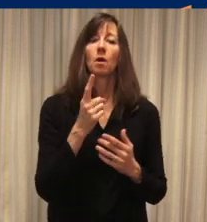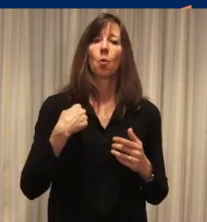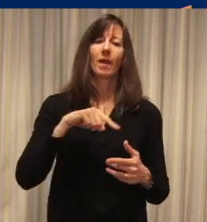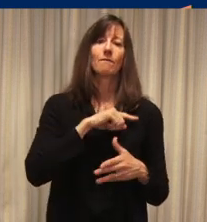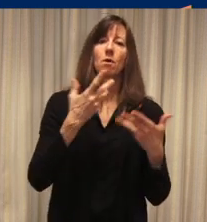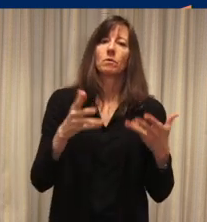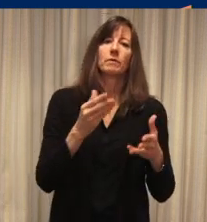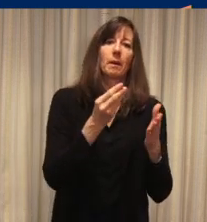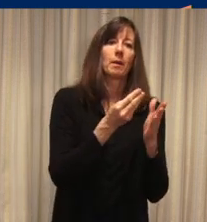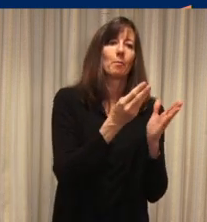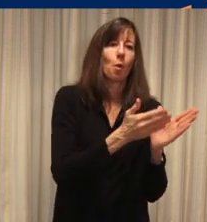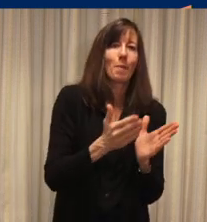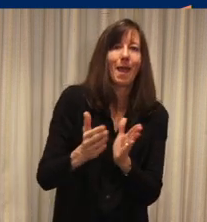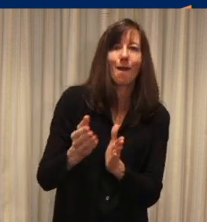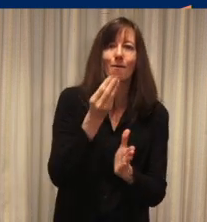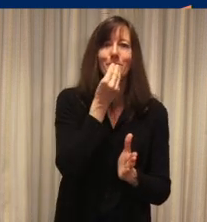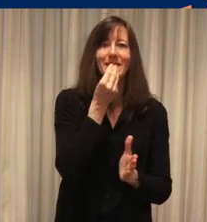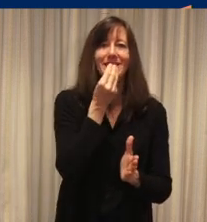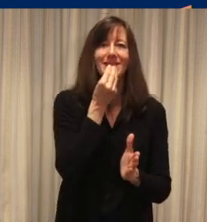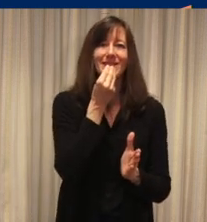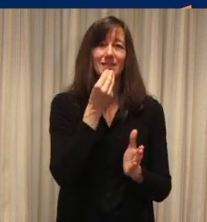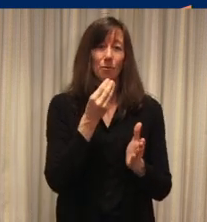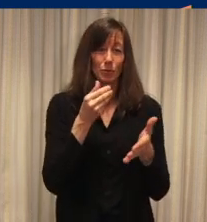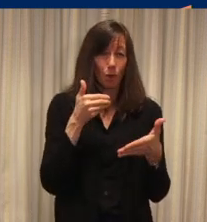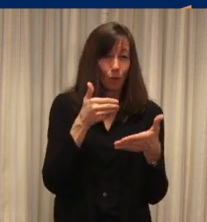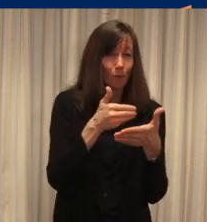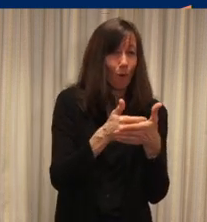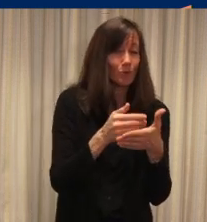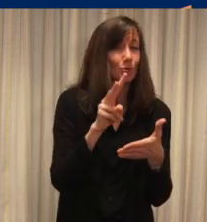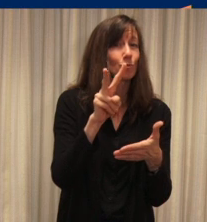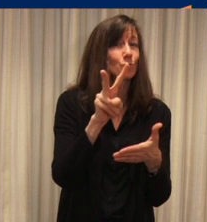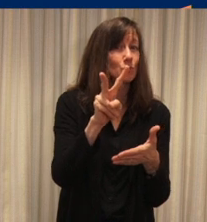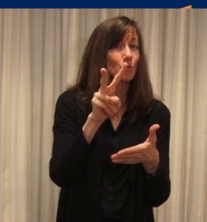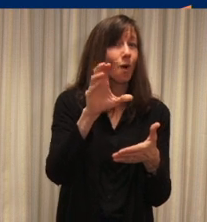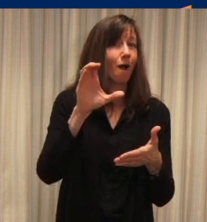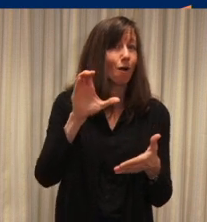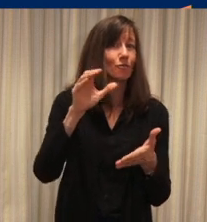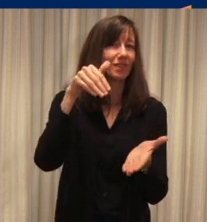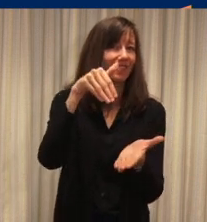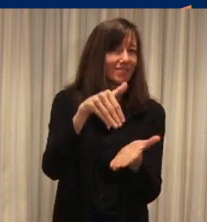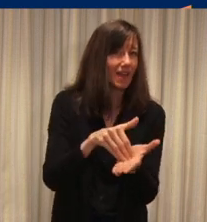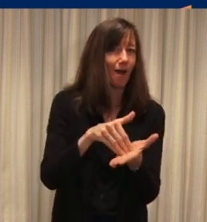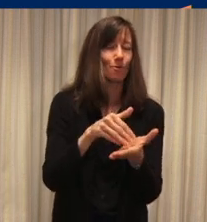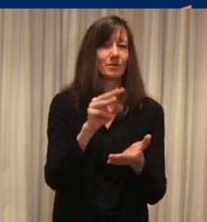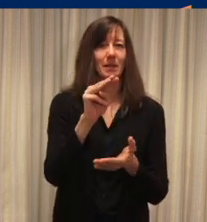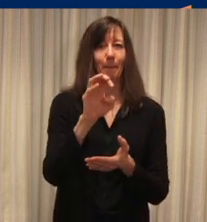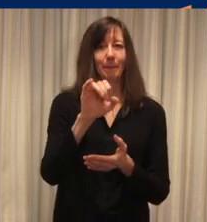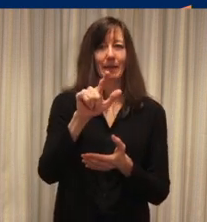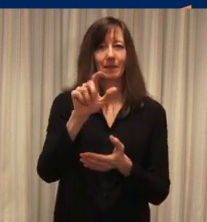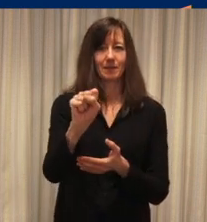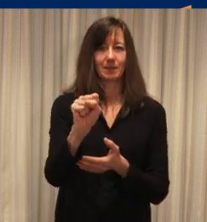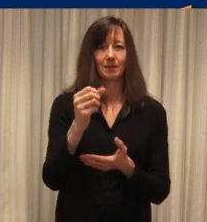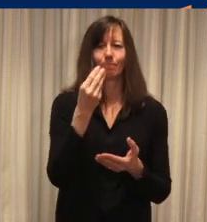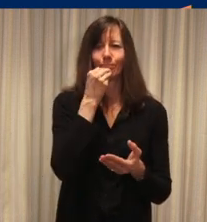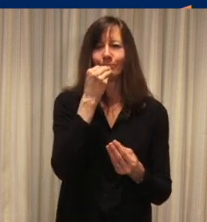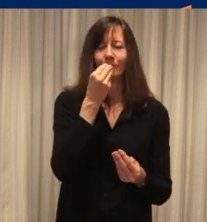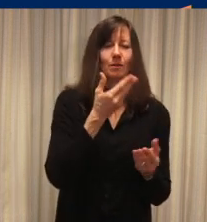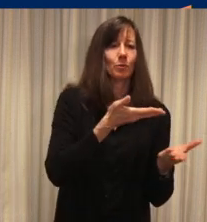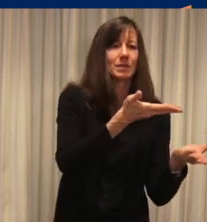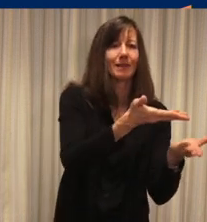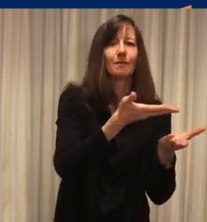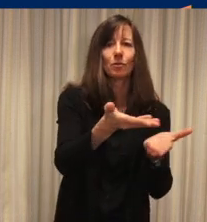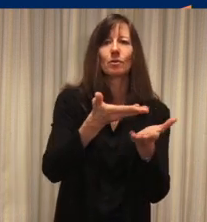we're approaching 200,000 meals delivered to thousands of households all